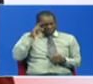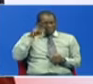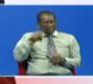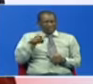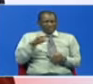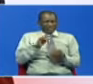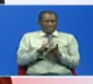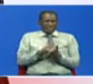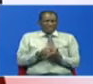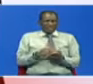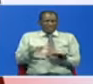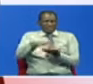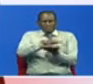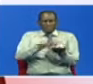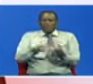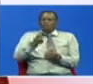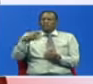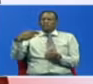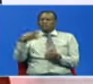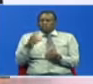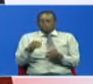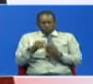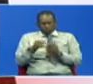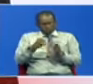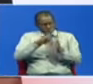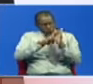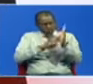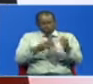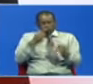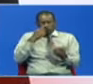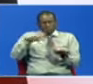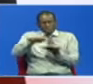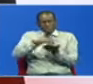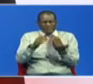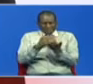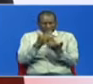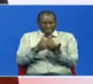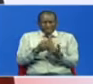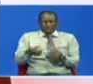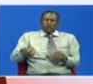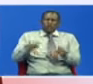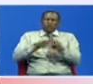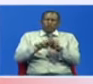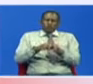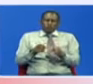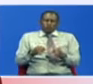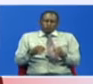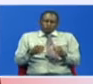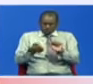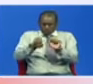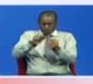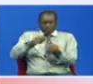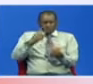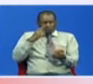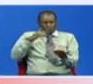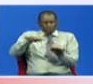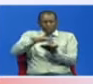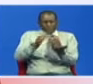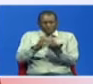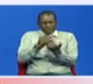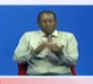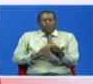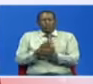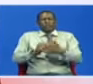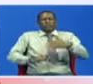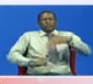that based on the WHO guidelines on home-based care, we further refined our home-based care through the support of